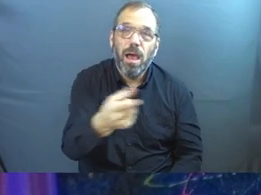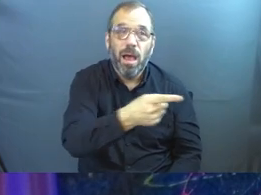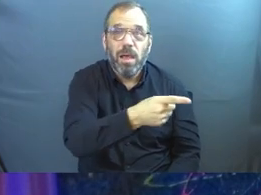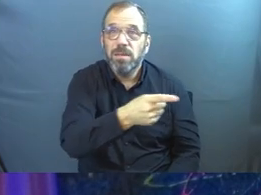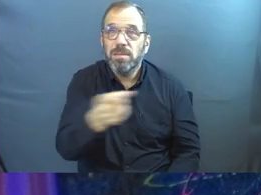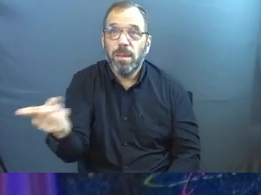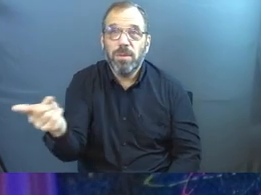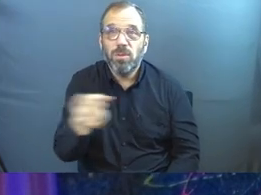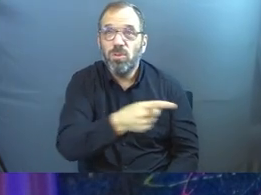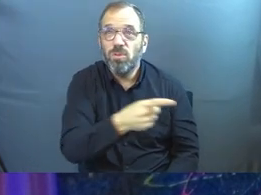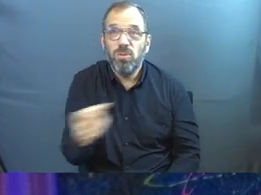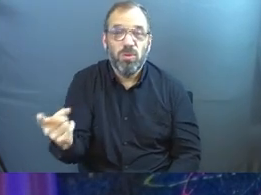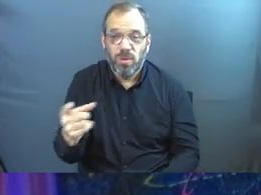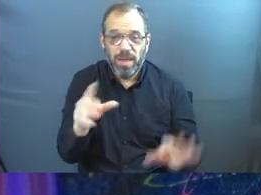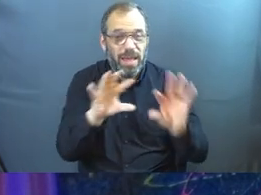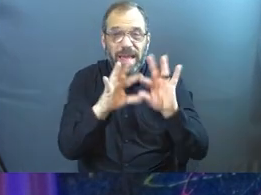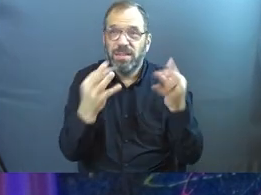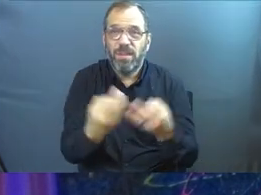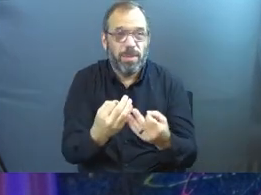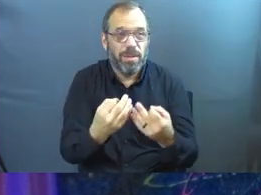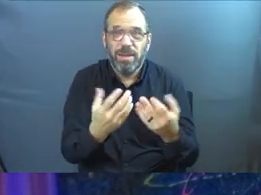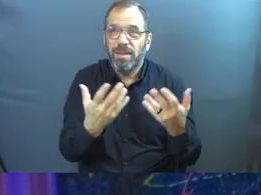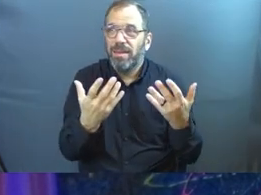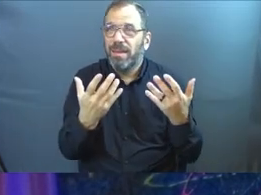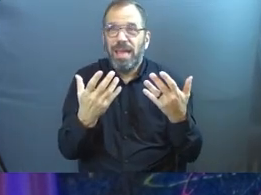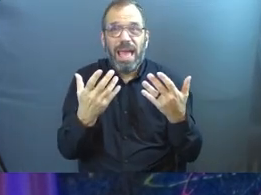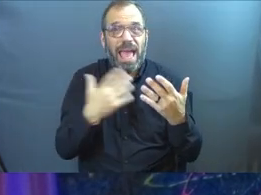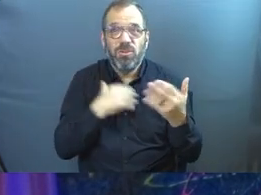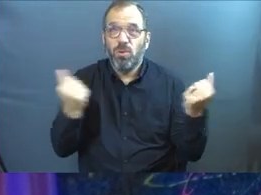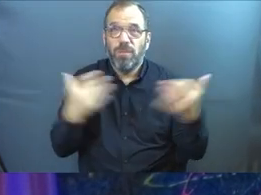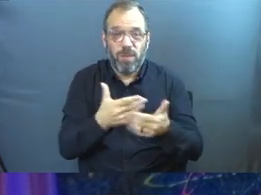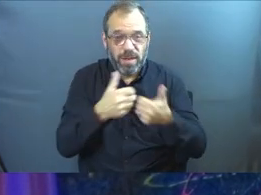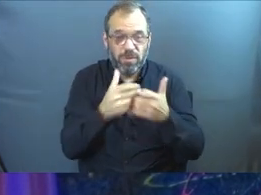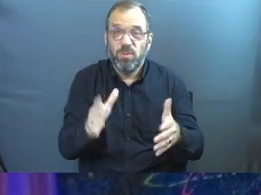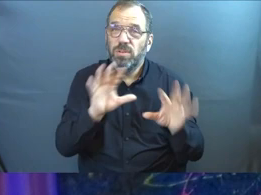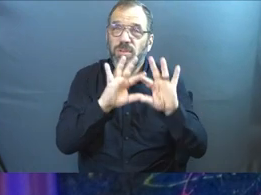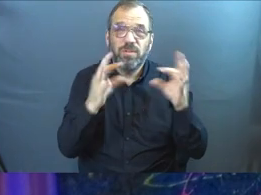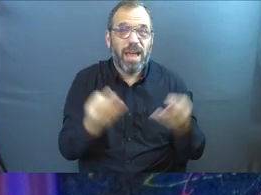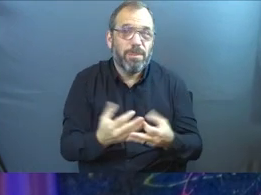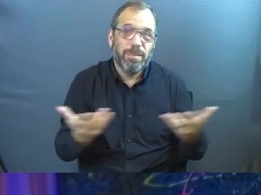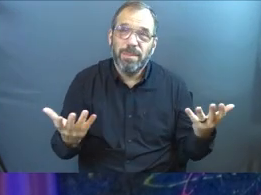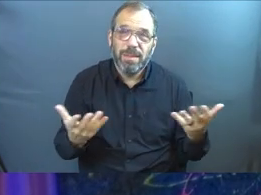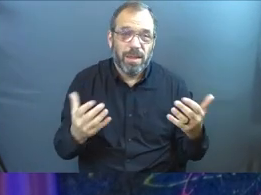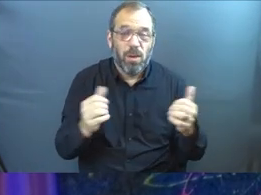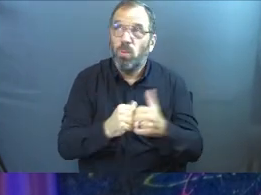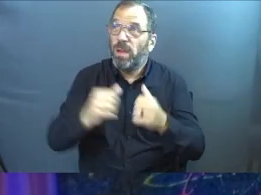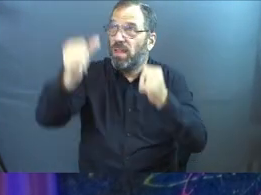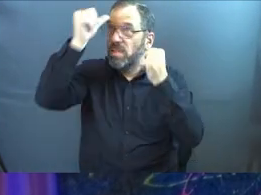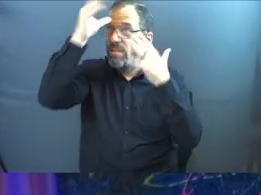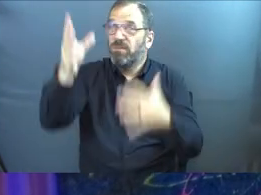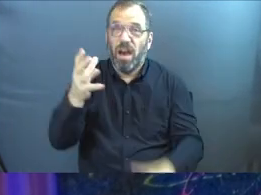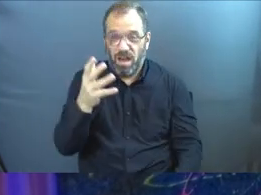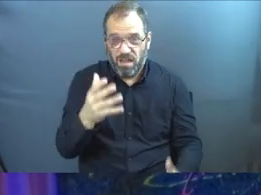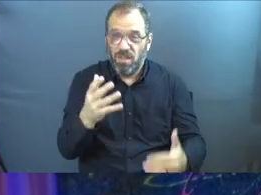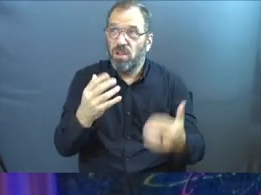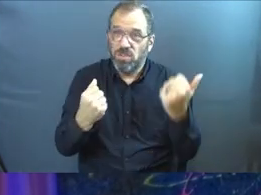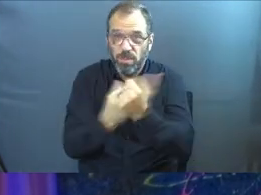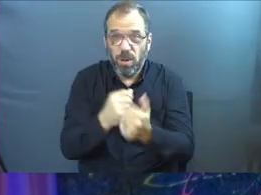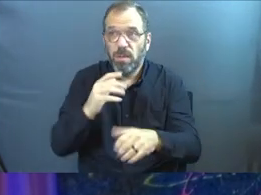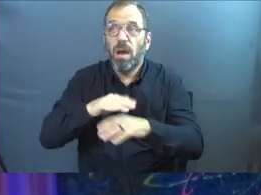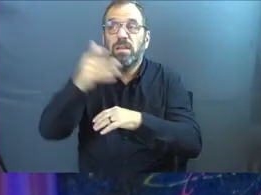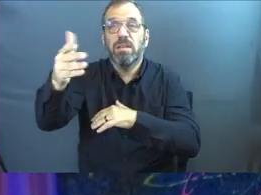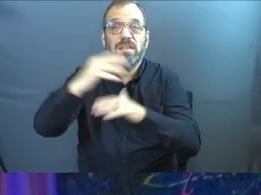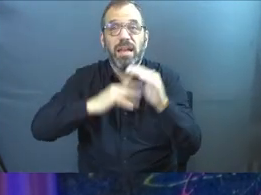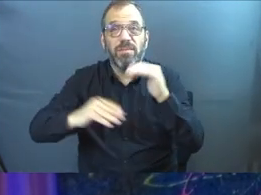Some of you, it's a family, it's a loved one, and you're afraid of losing them. Will the Father in heaven catch them on the other side?